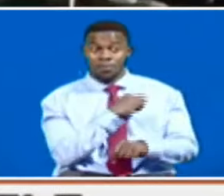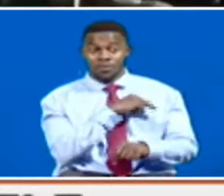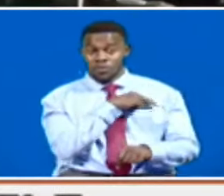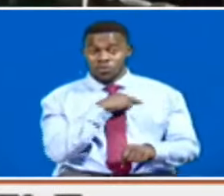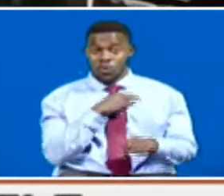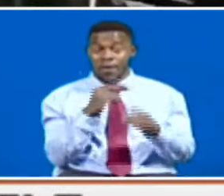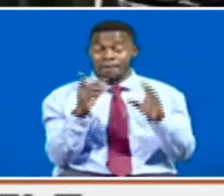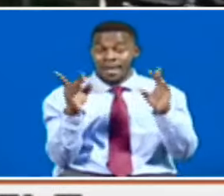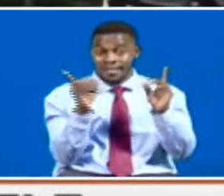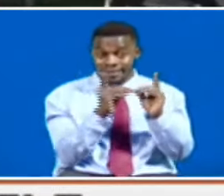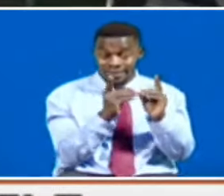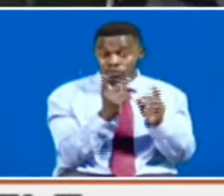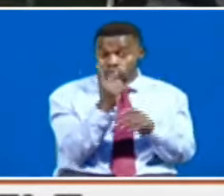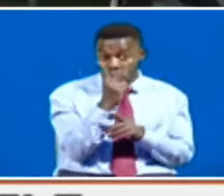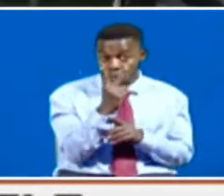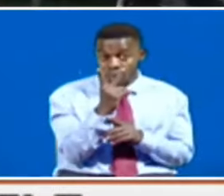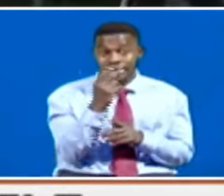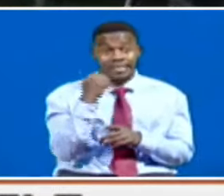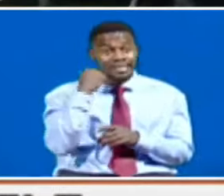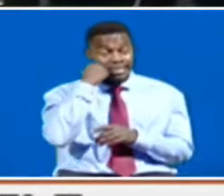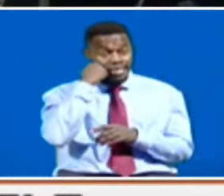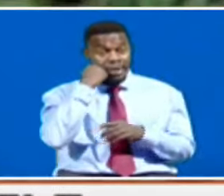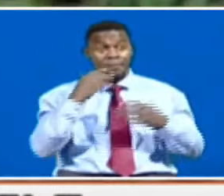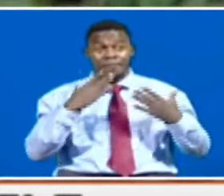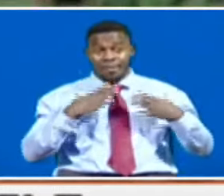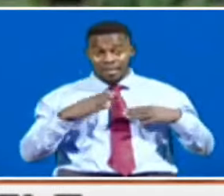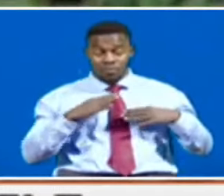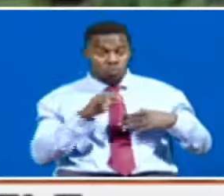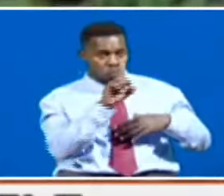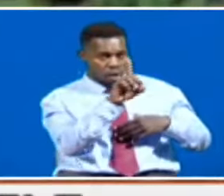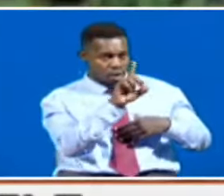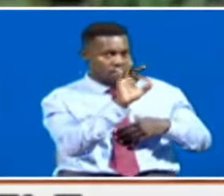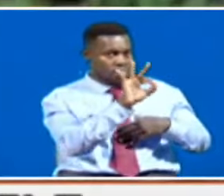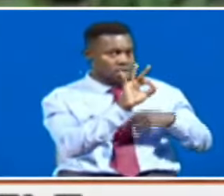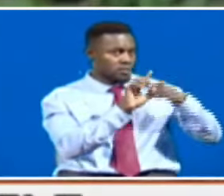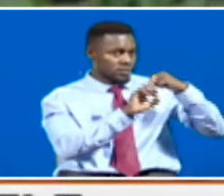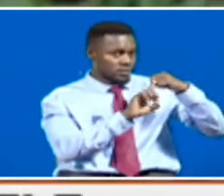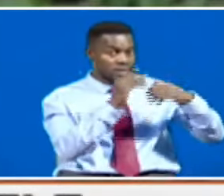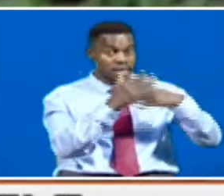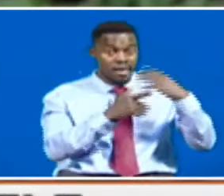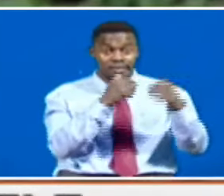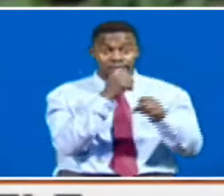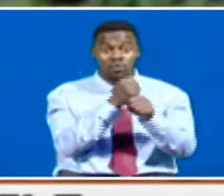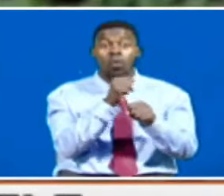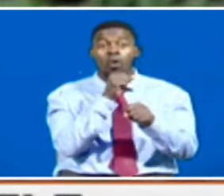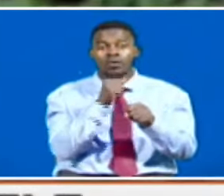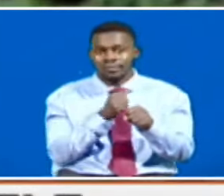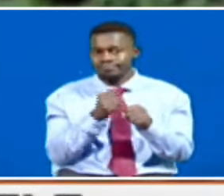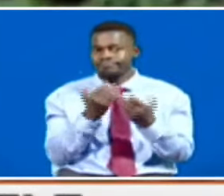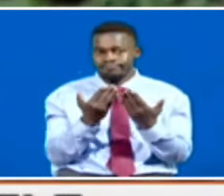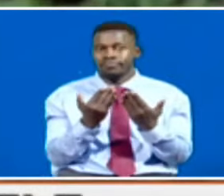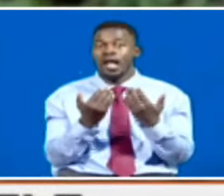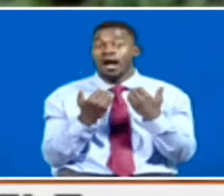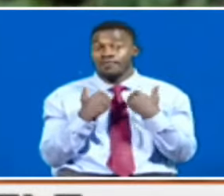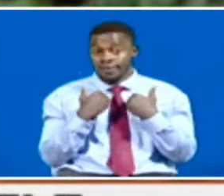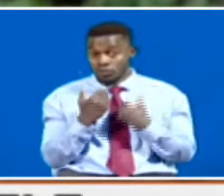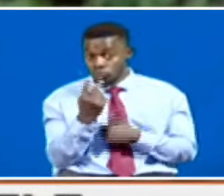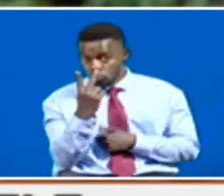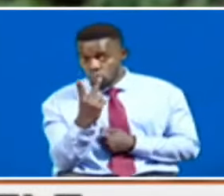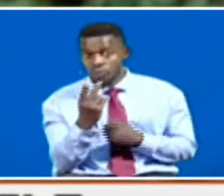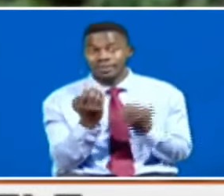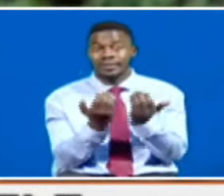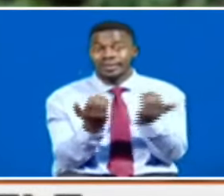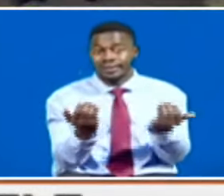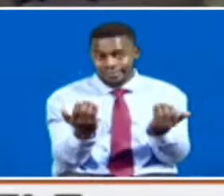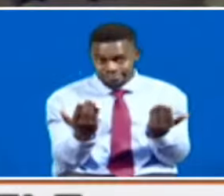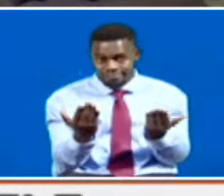for many years. Bakari Rongo is now 36 years old and a father of two. He's a resident of Miritini. He has